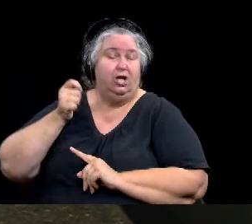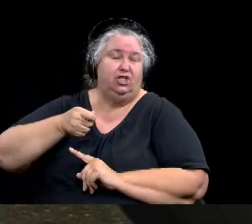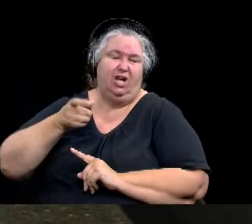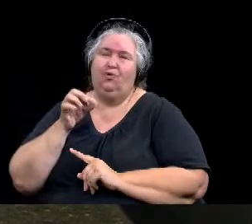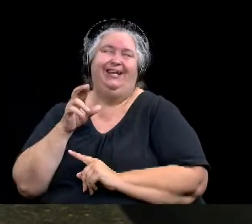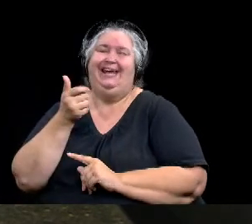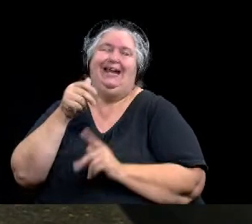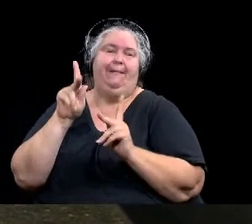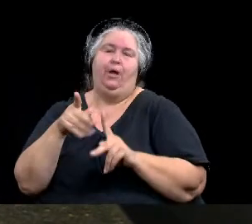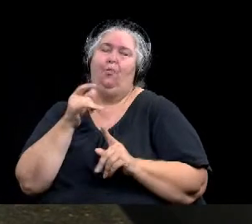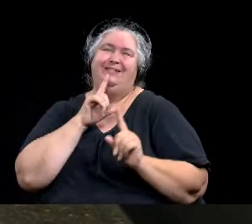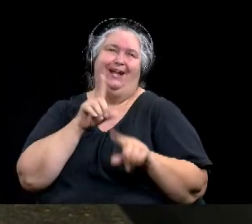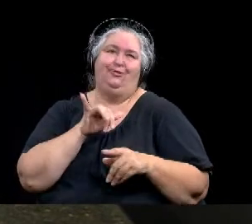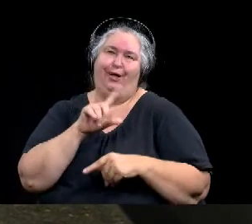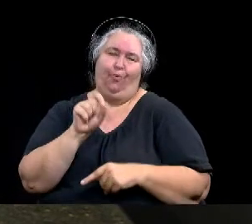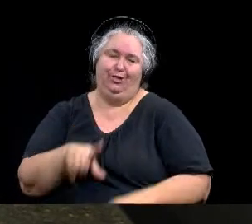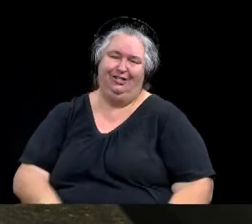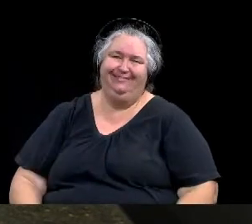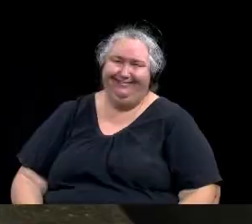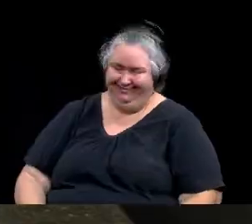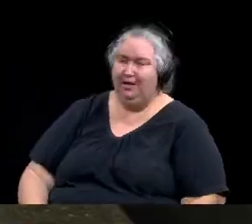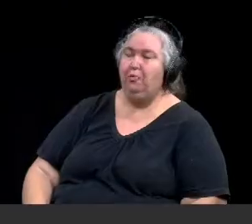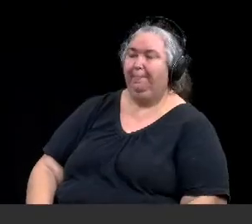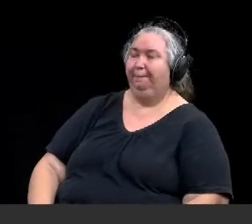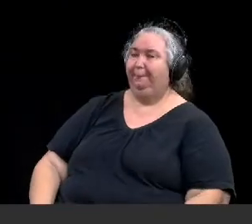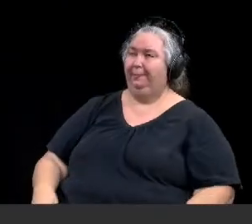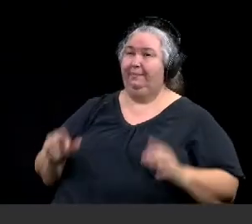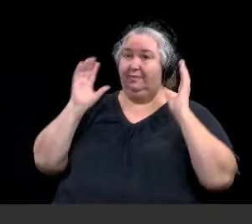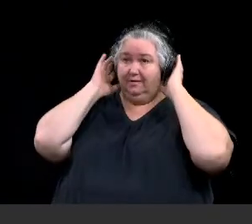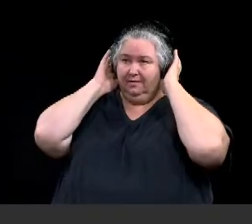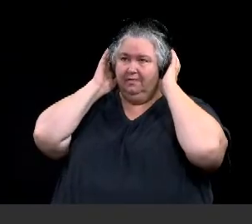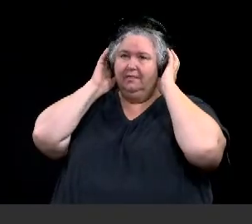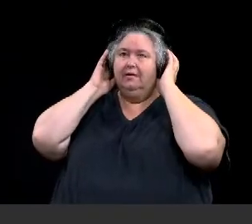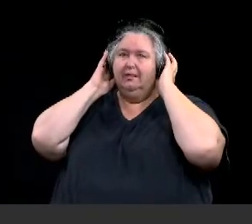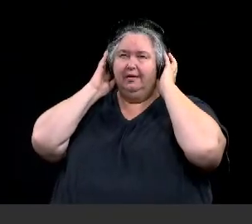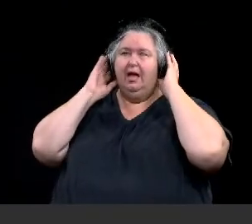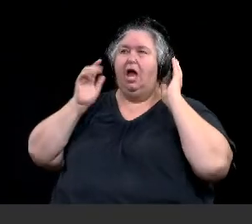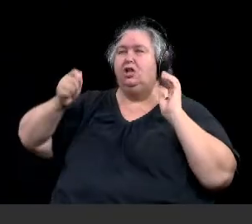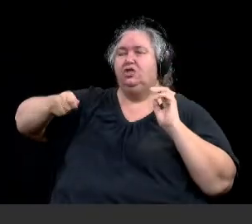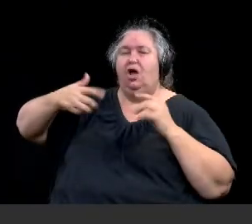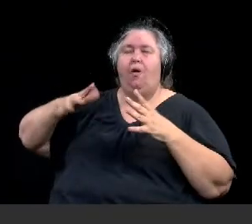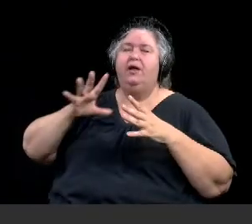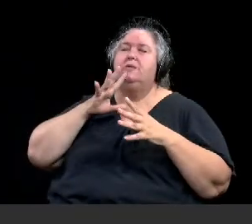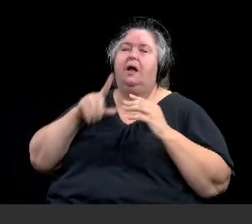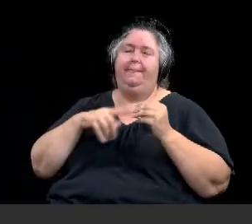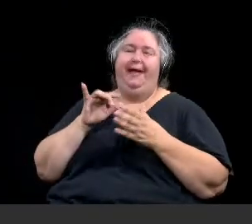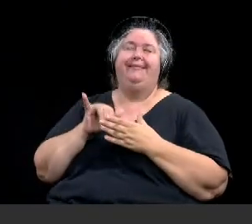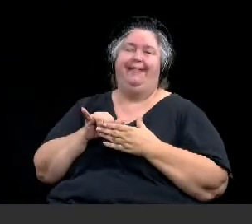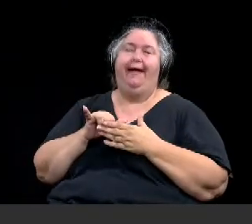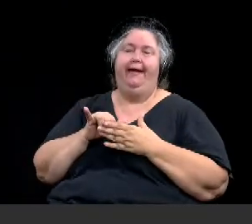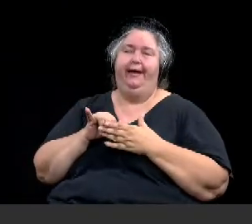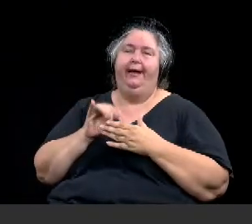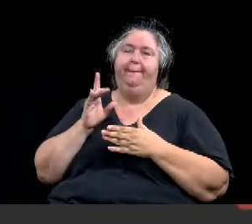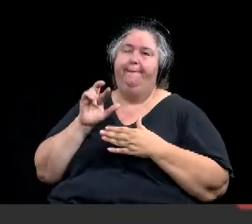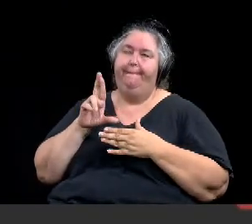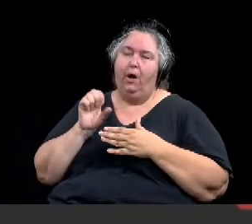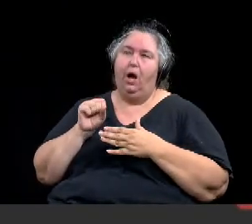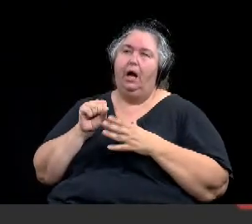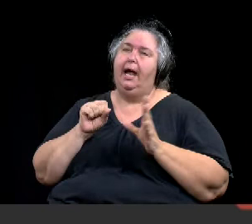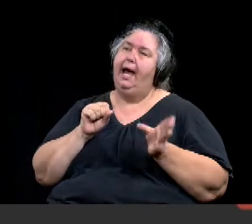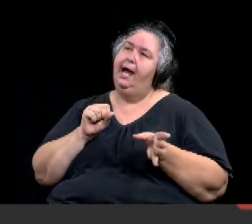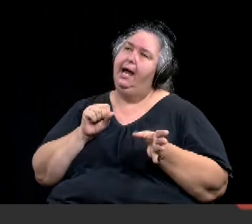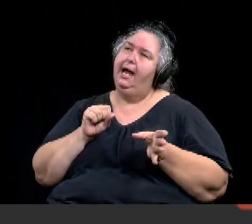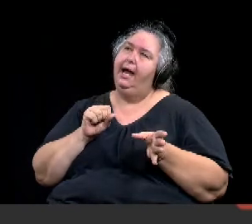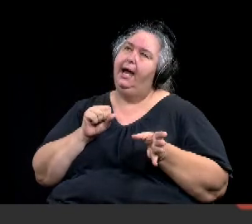who wants to answer this question. Okay. Well, judges already talked quite a bit about the bars,